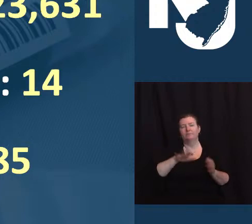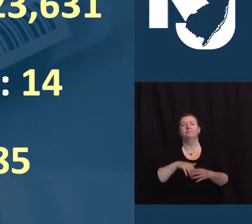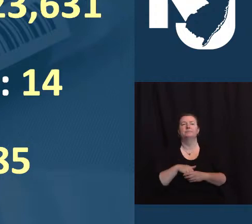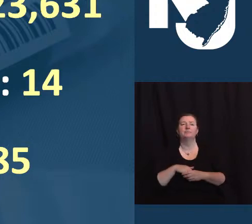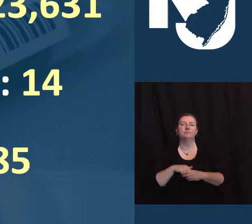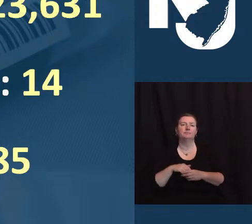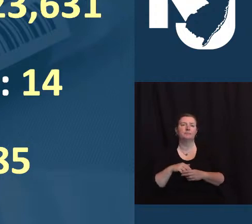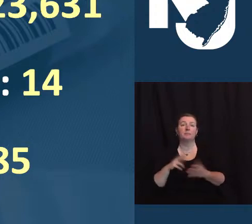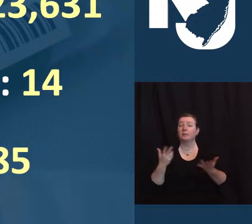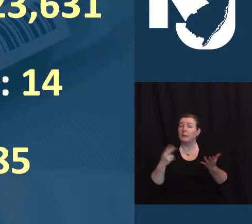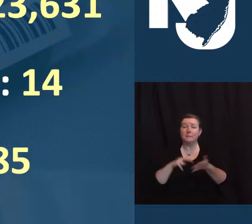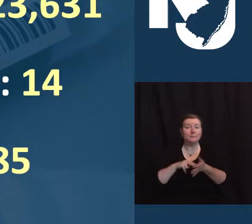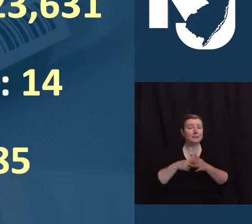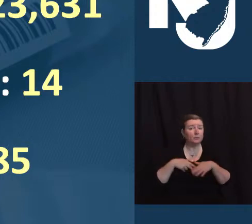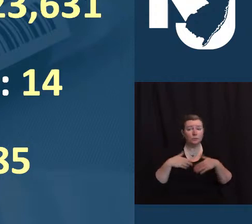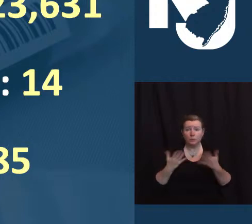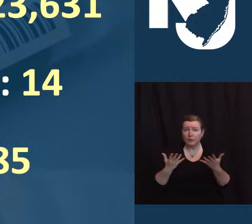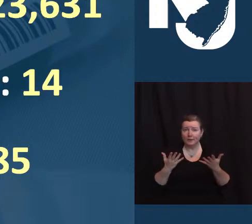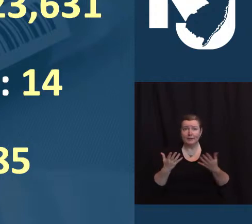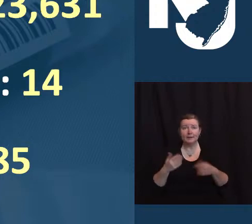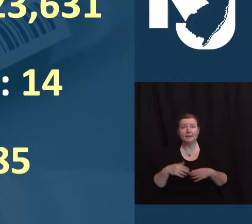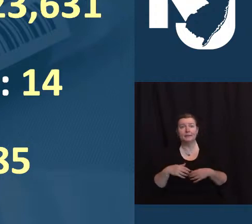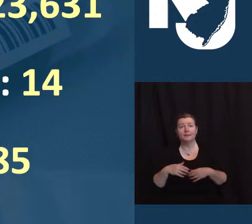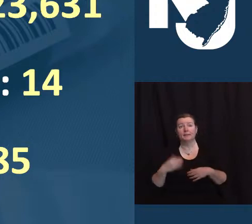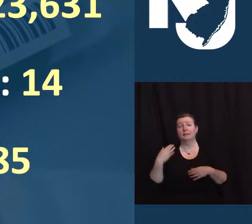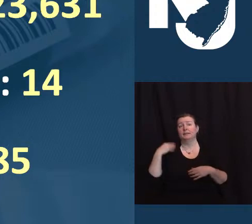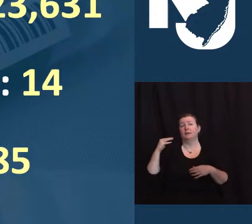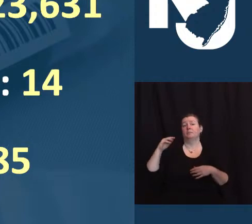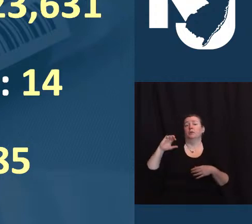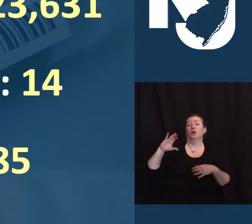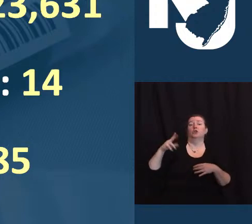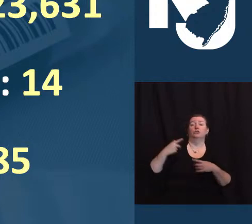2,685. Since last March, if you add that up, we have lost